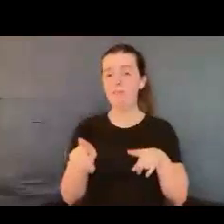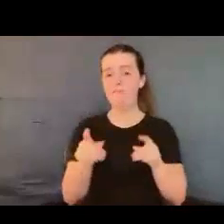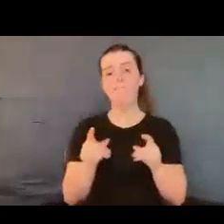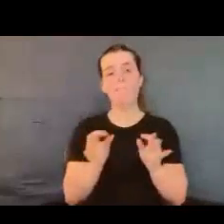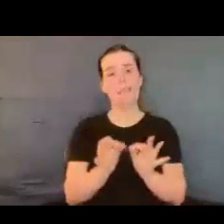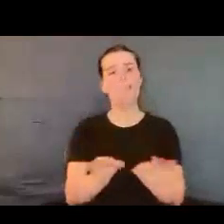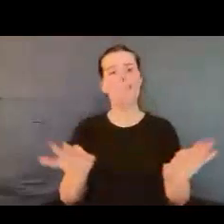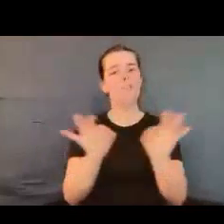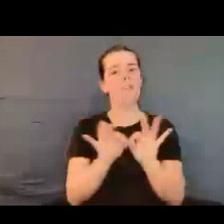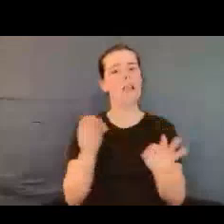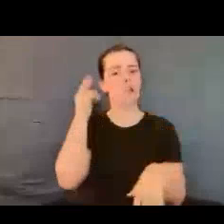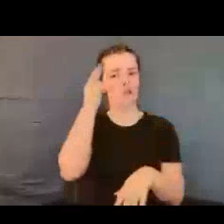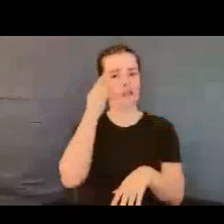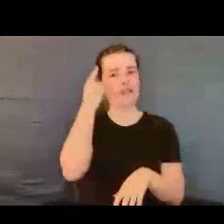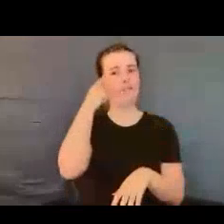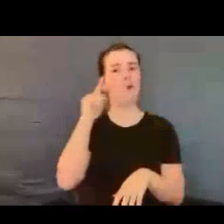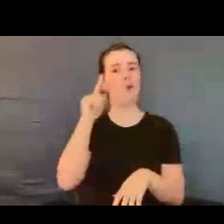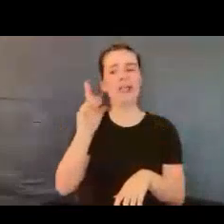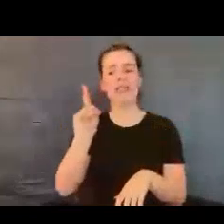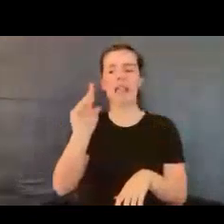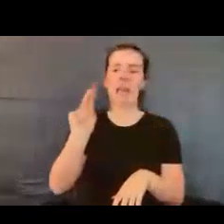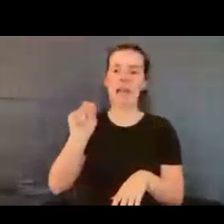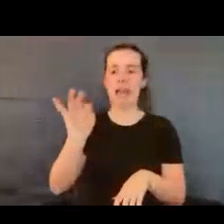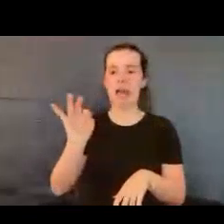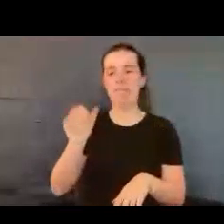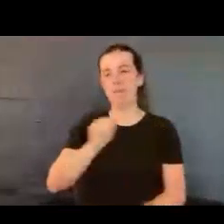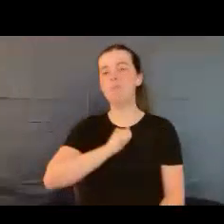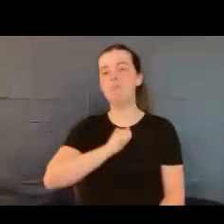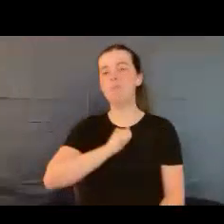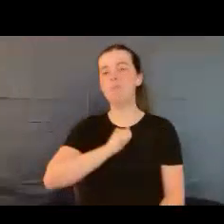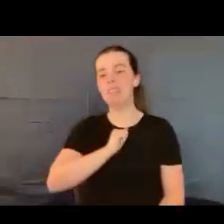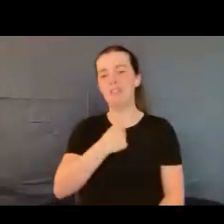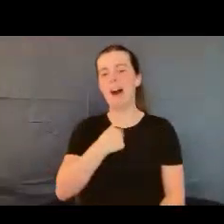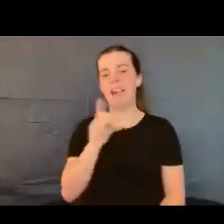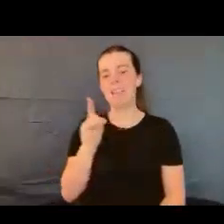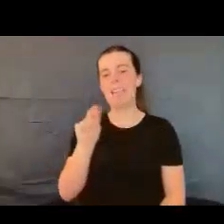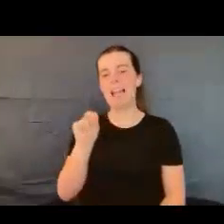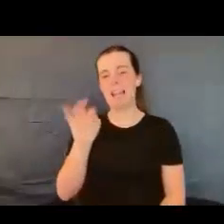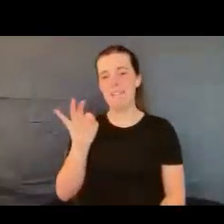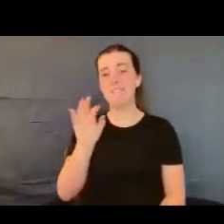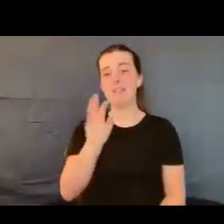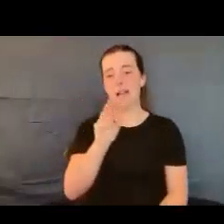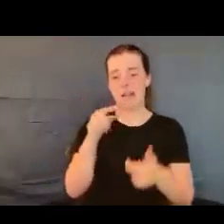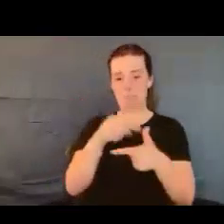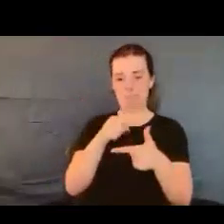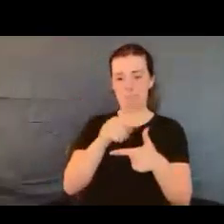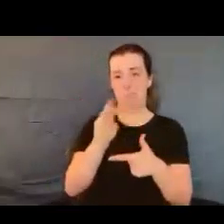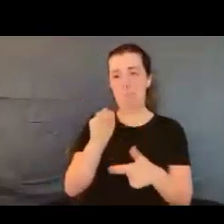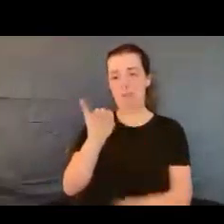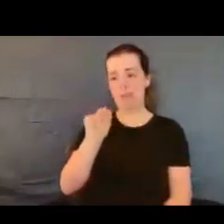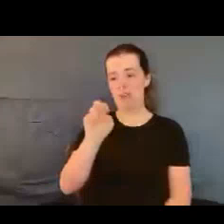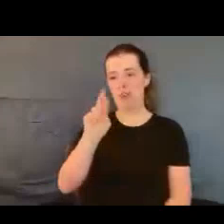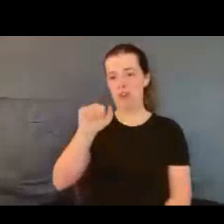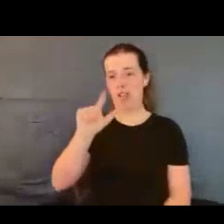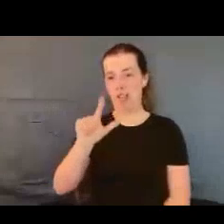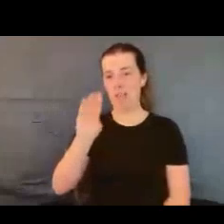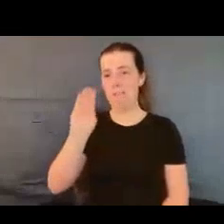not anti-DNFing, but I mean, I did it. I actually DNF'd myself at Mineral Basin, which is pretty hilarious when I first did it.